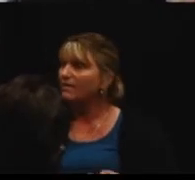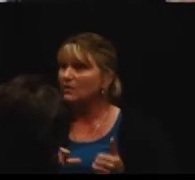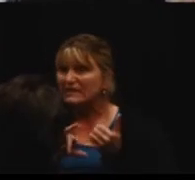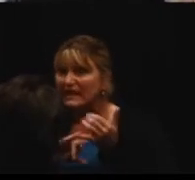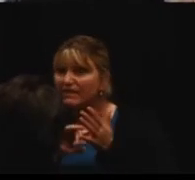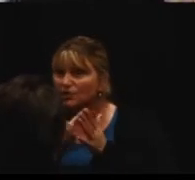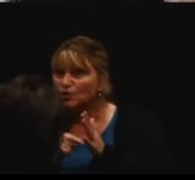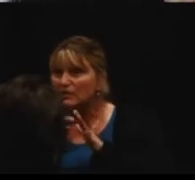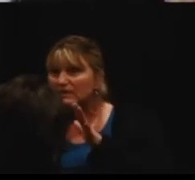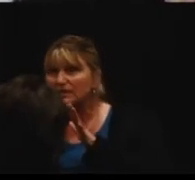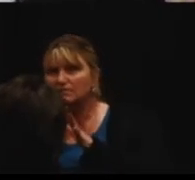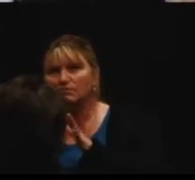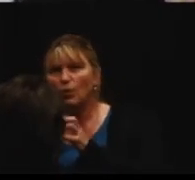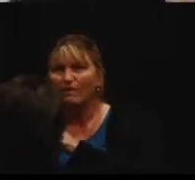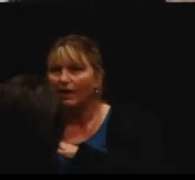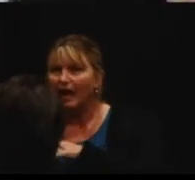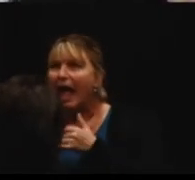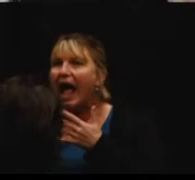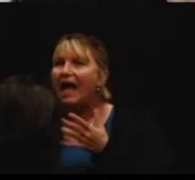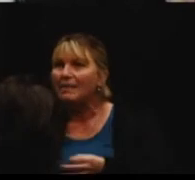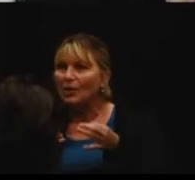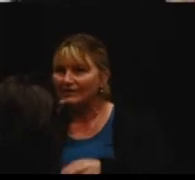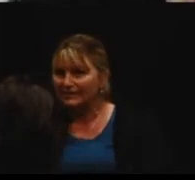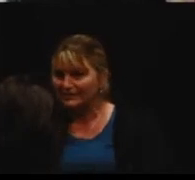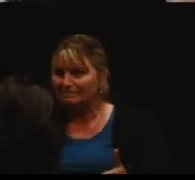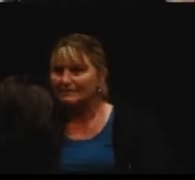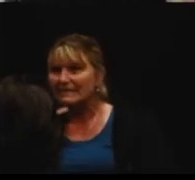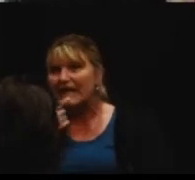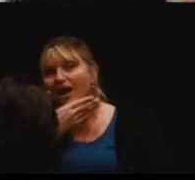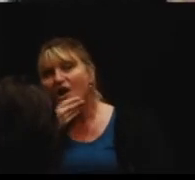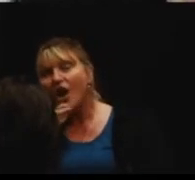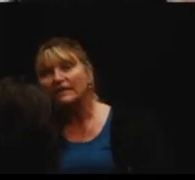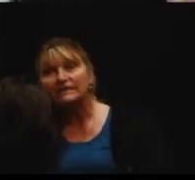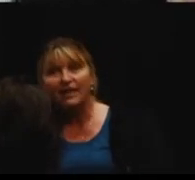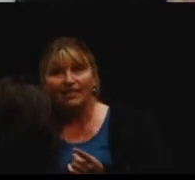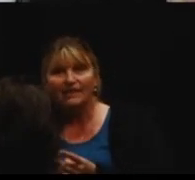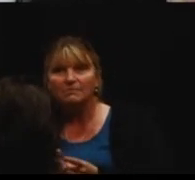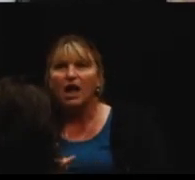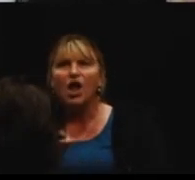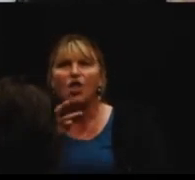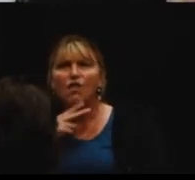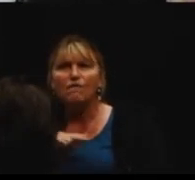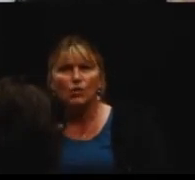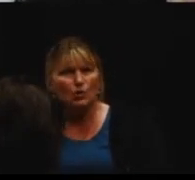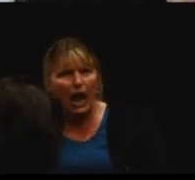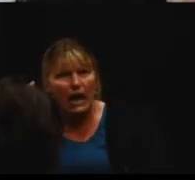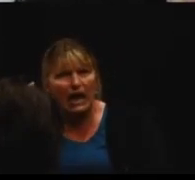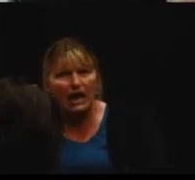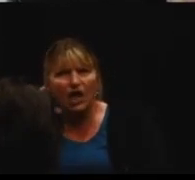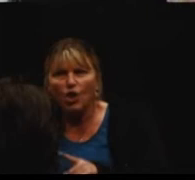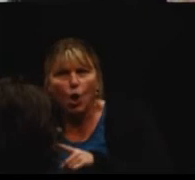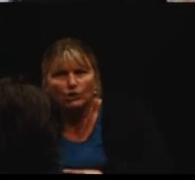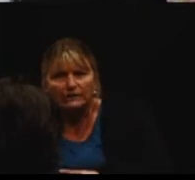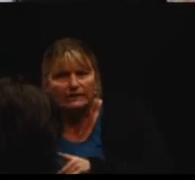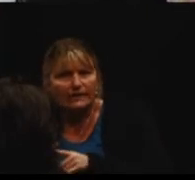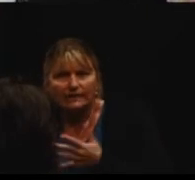we've had other politicians say things, niceties. What's missing in their tone of voice is the damn urgency. This stuff is here.